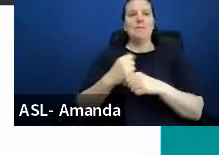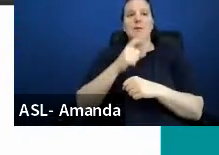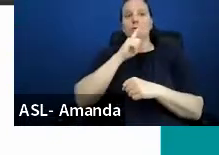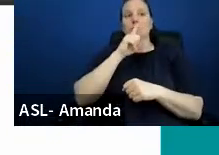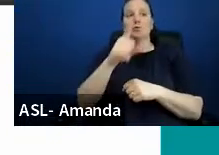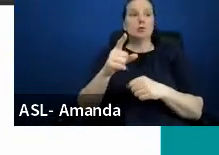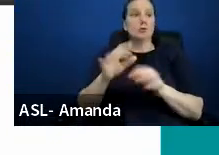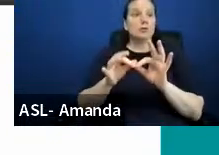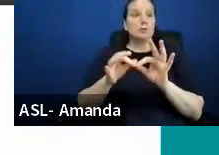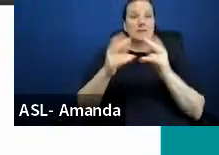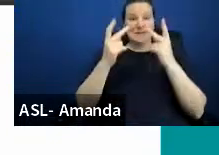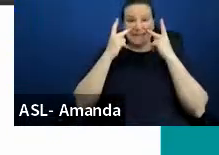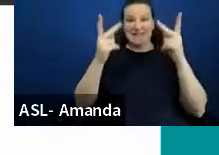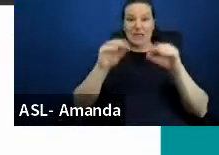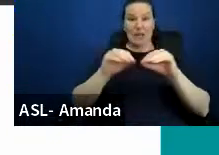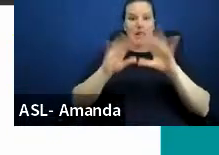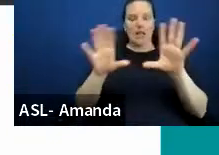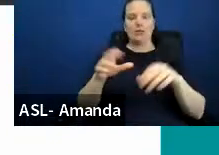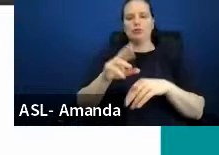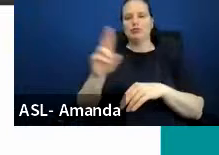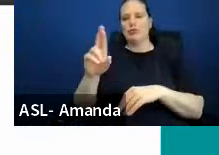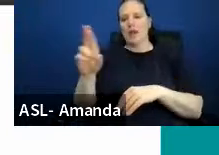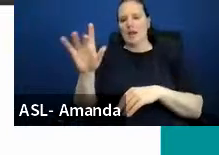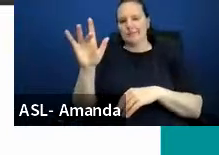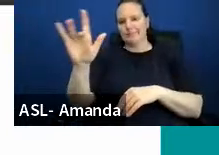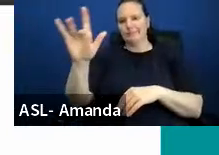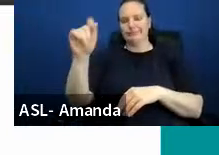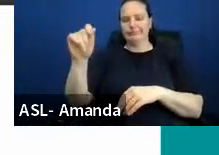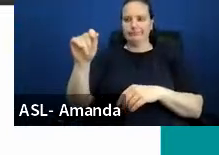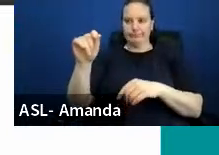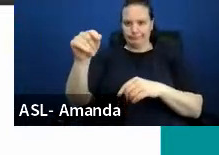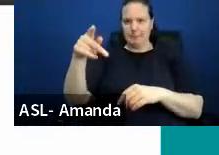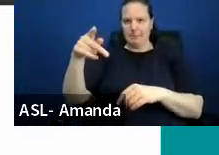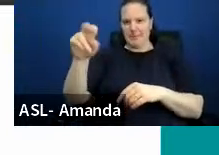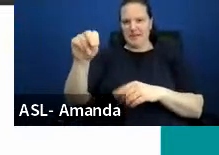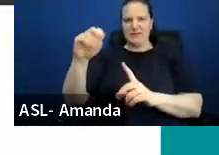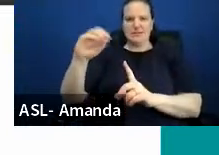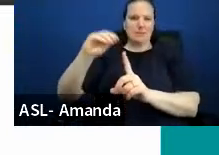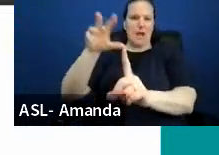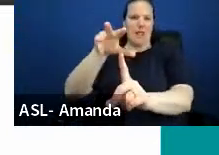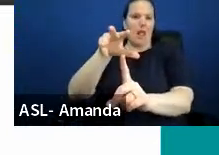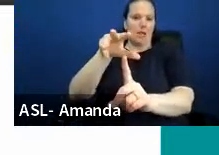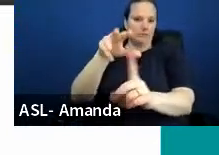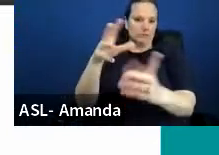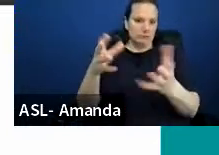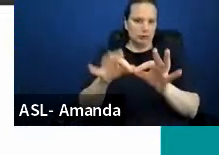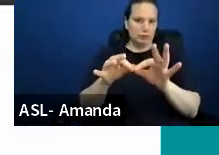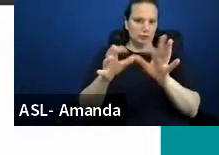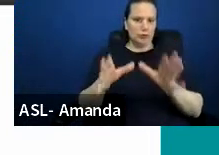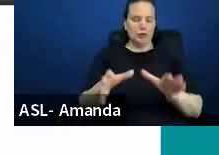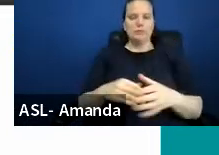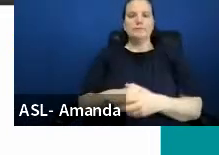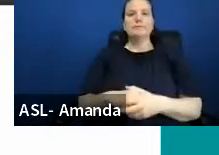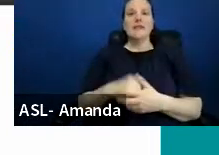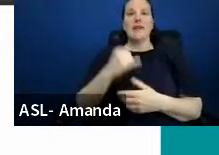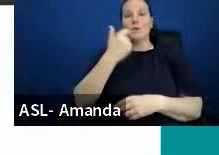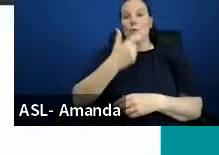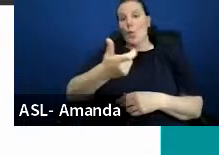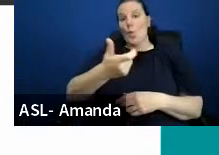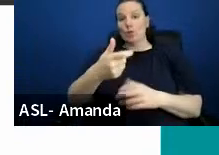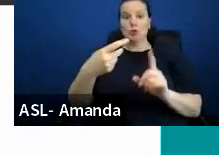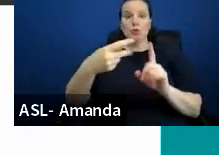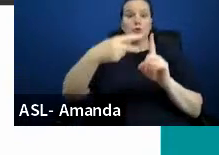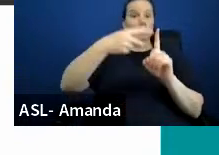is always visible, please right-click their video and select Spotlight Video. For those watching on YouTube, when we